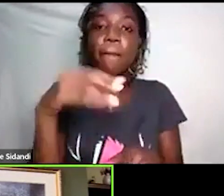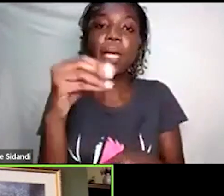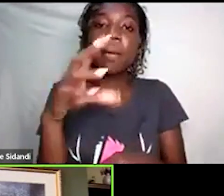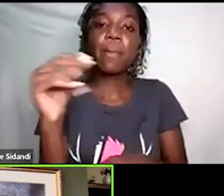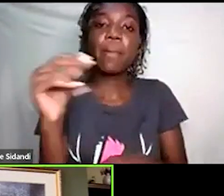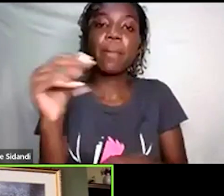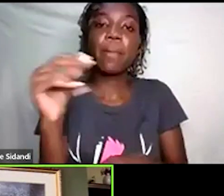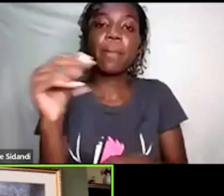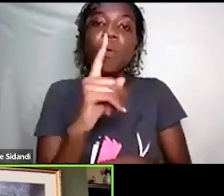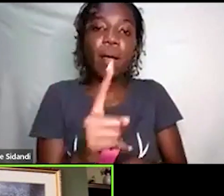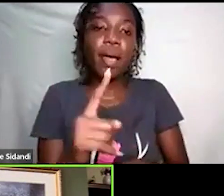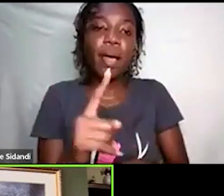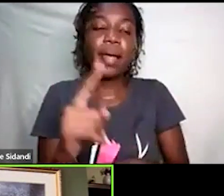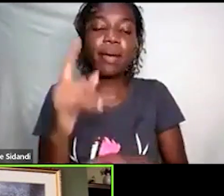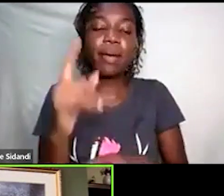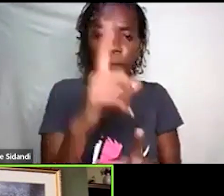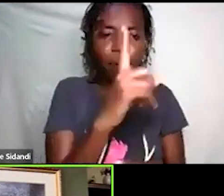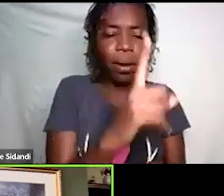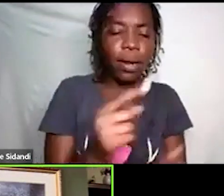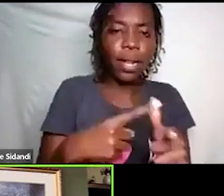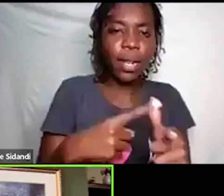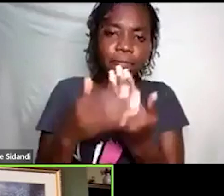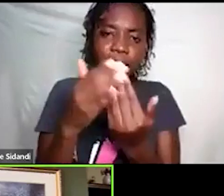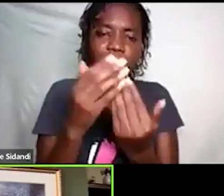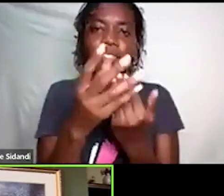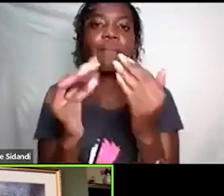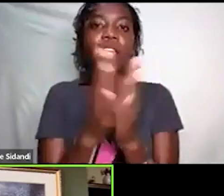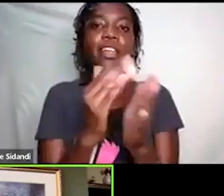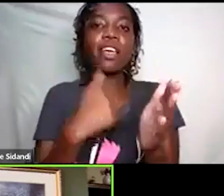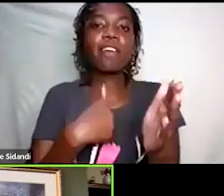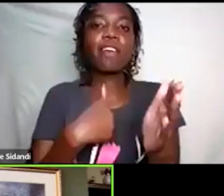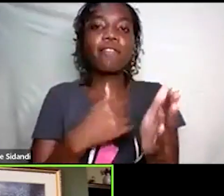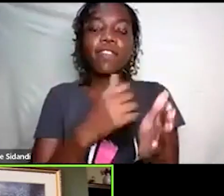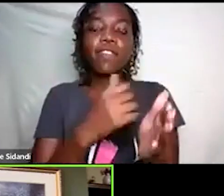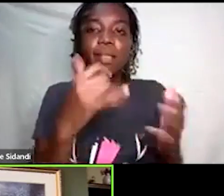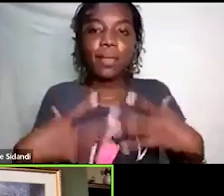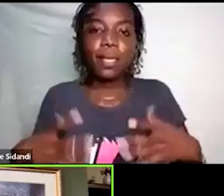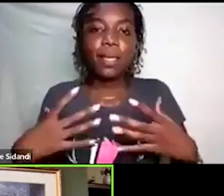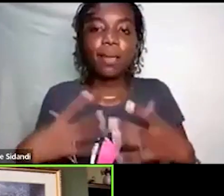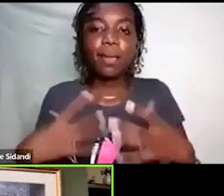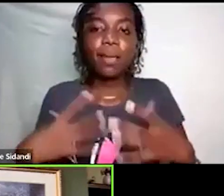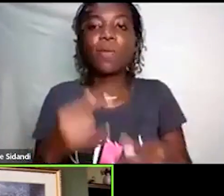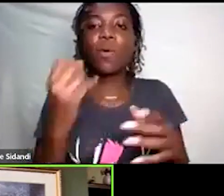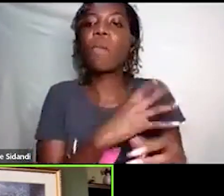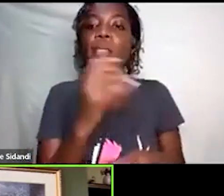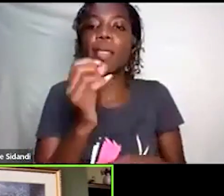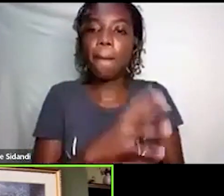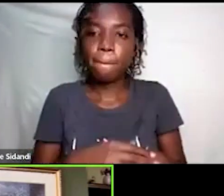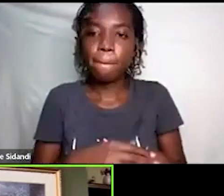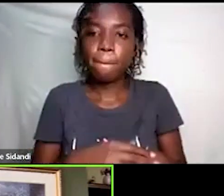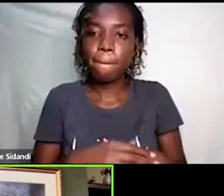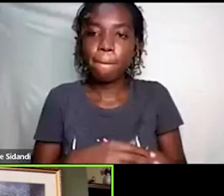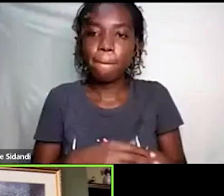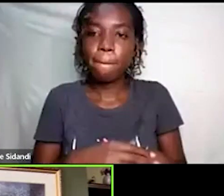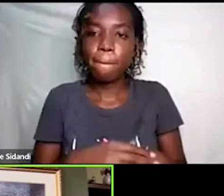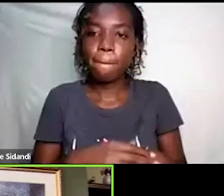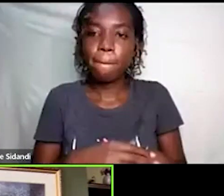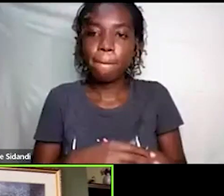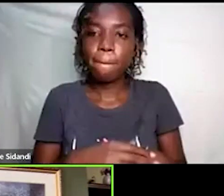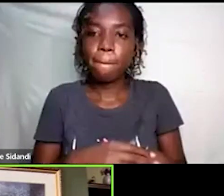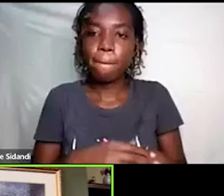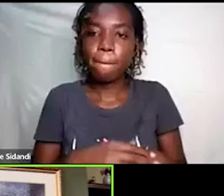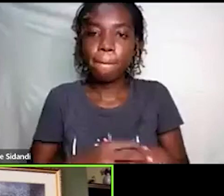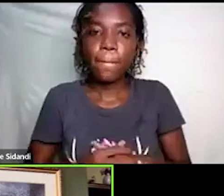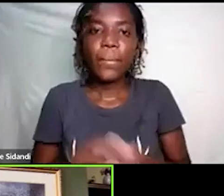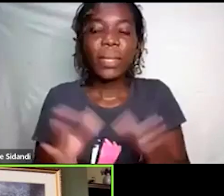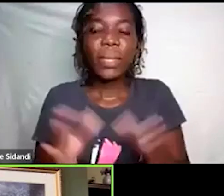and favoring them, and the other colleagues and the other subordinates will complain, and they can frame you too. They can say